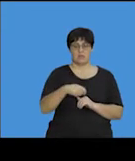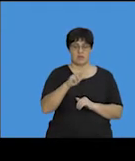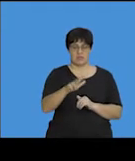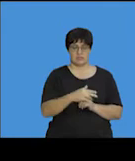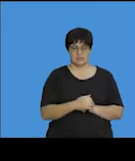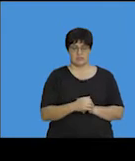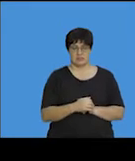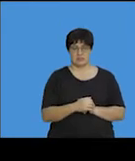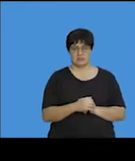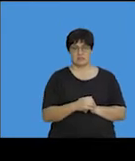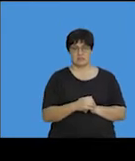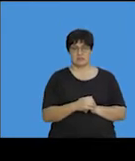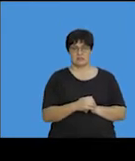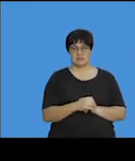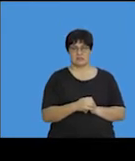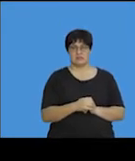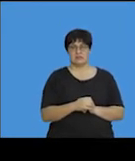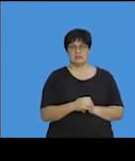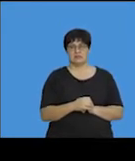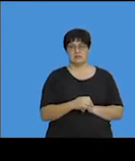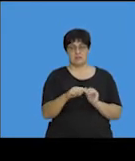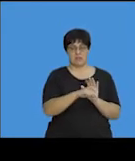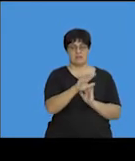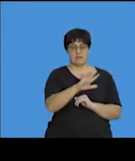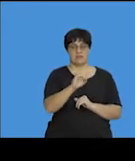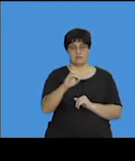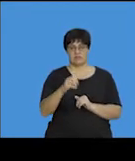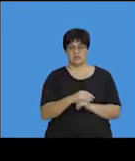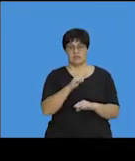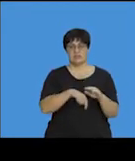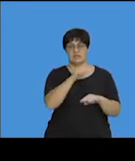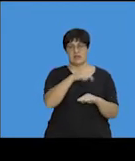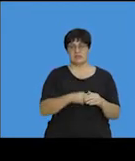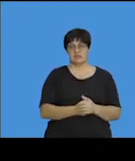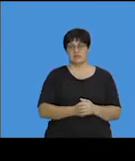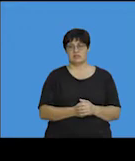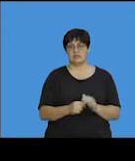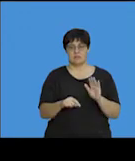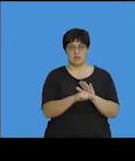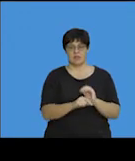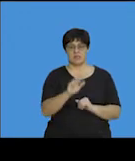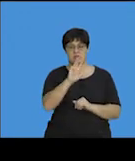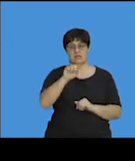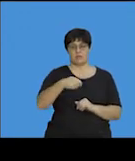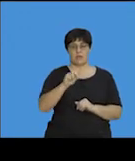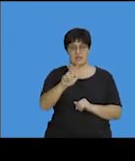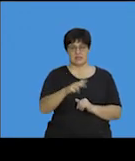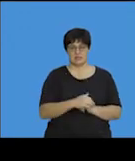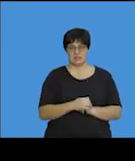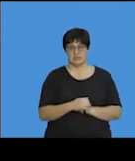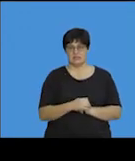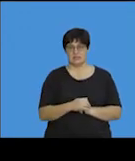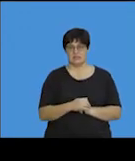by 9,8 minus 500 divided by